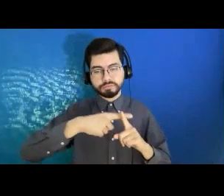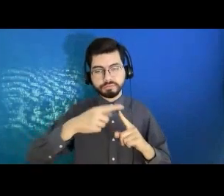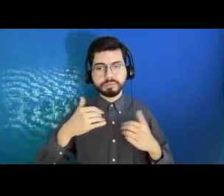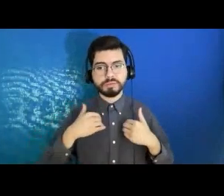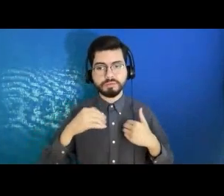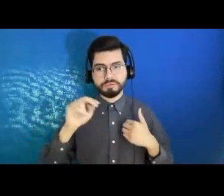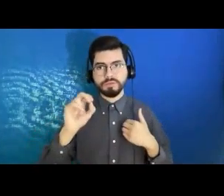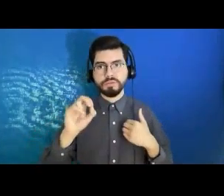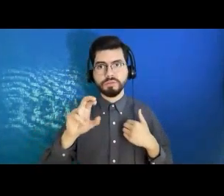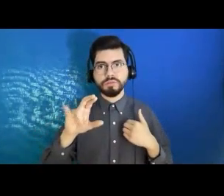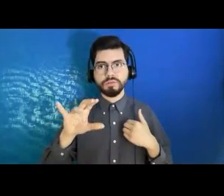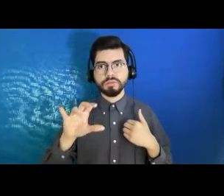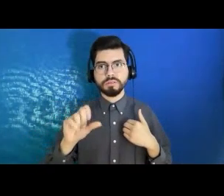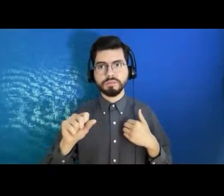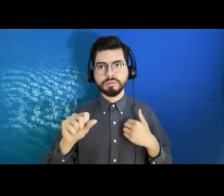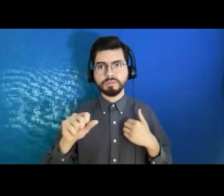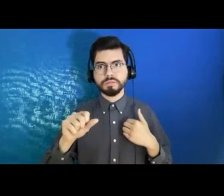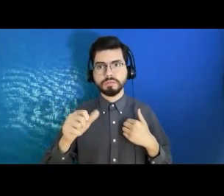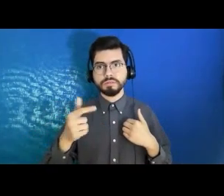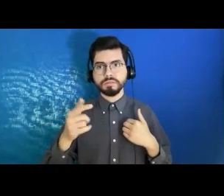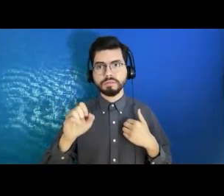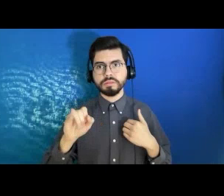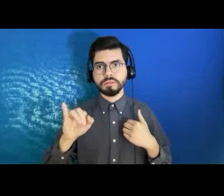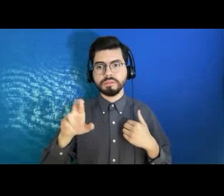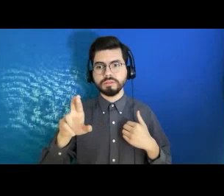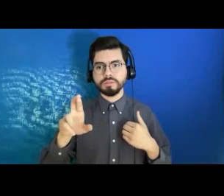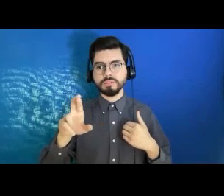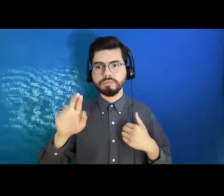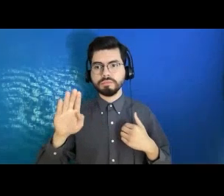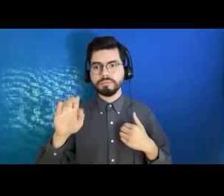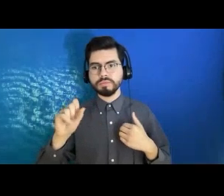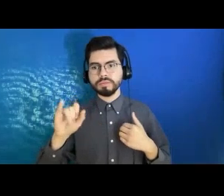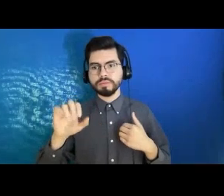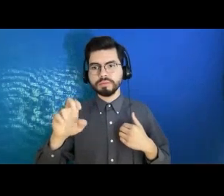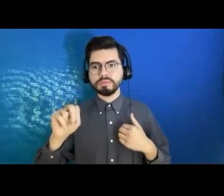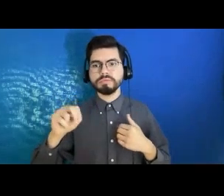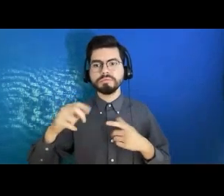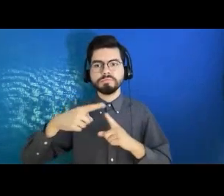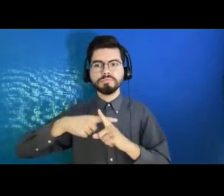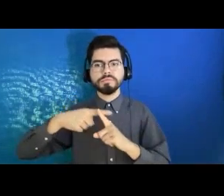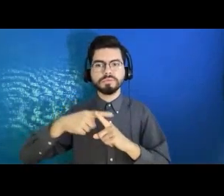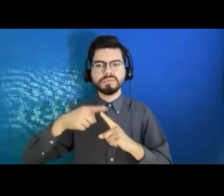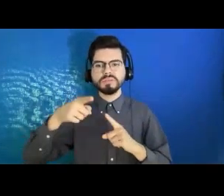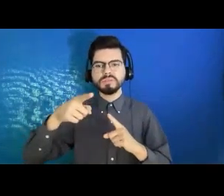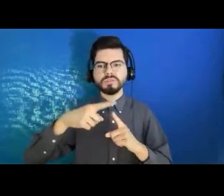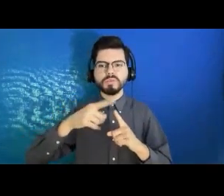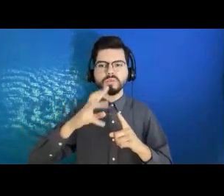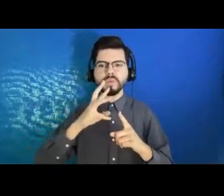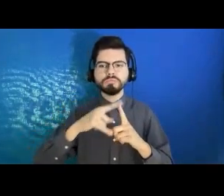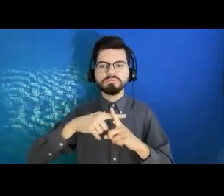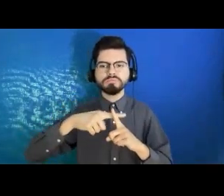Geyser Basin that are constantly monitoring the temperature of the water coming out.